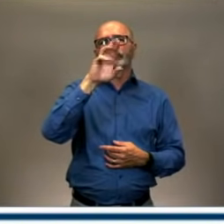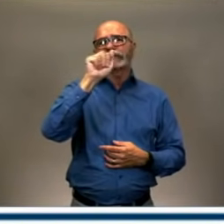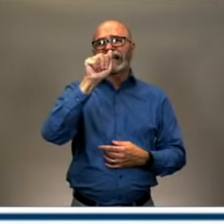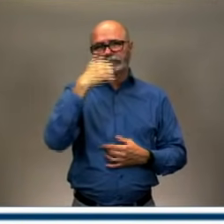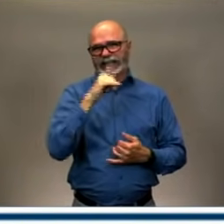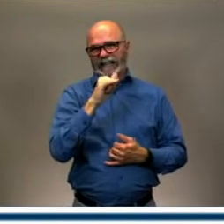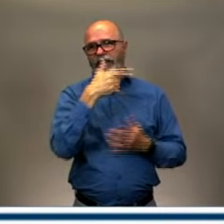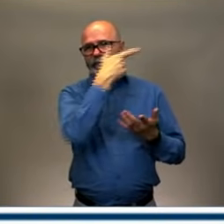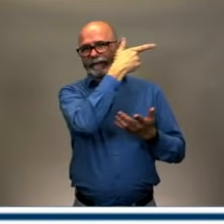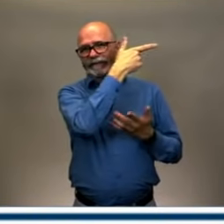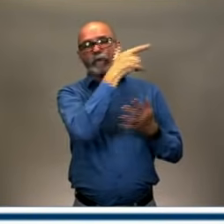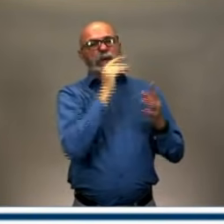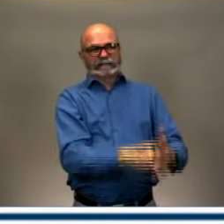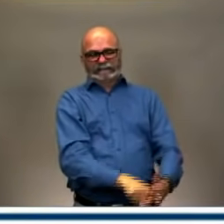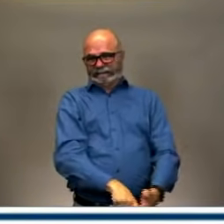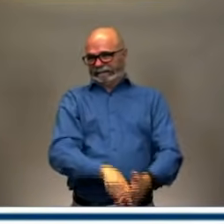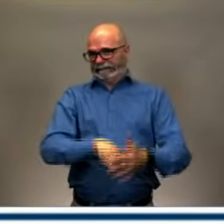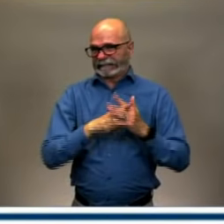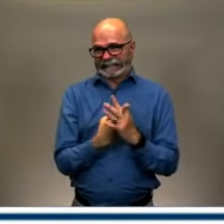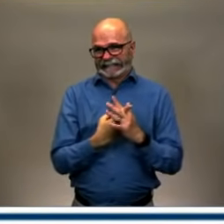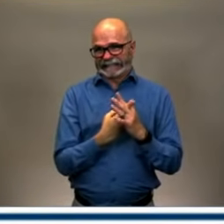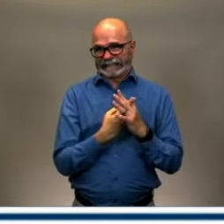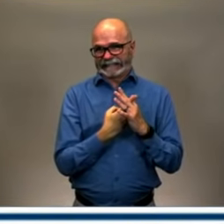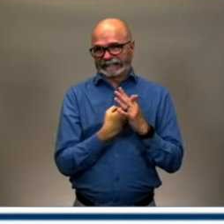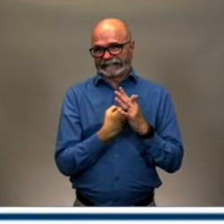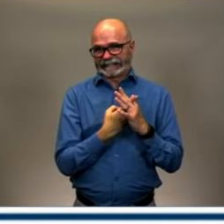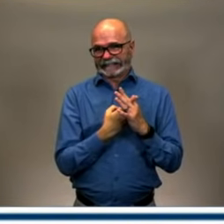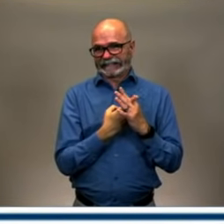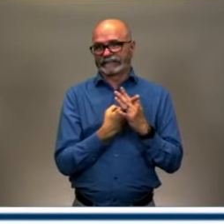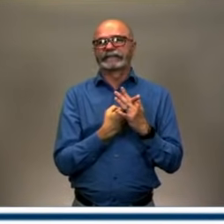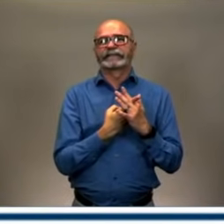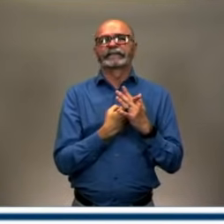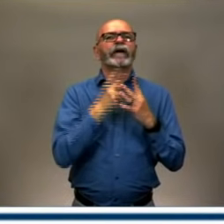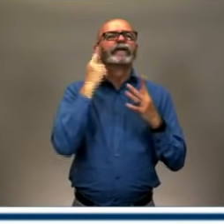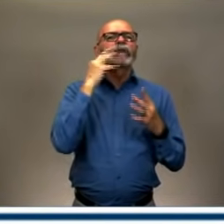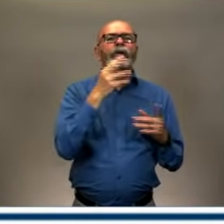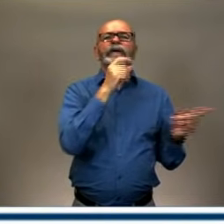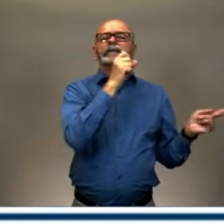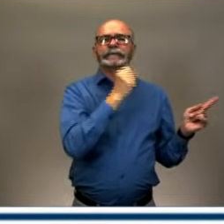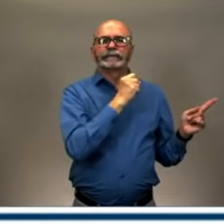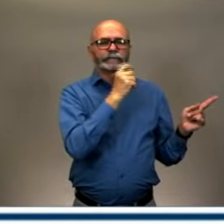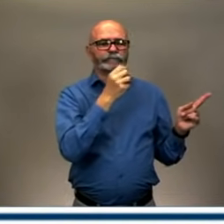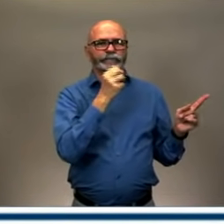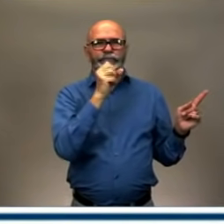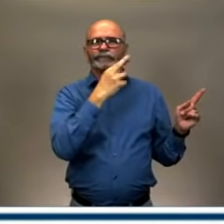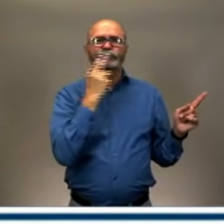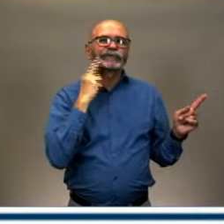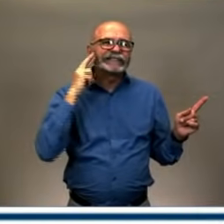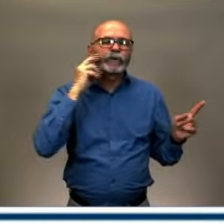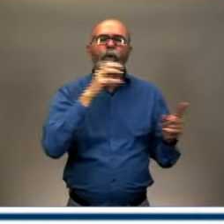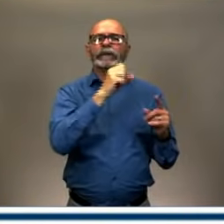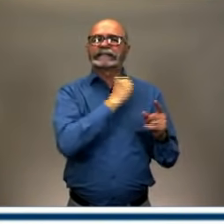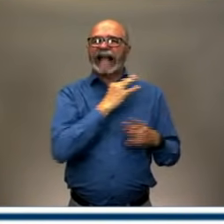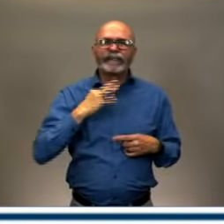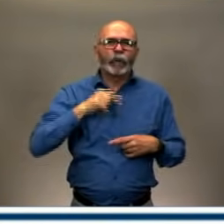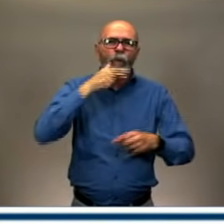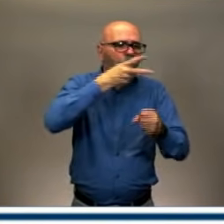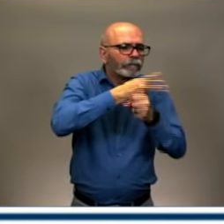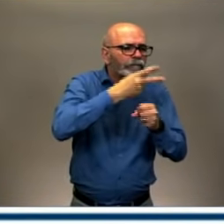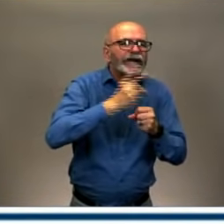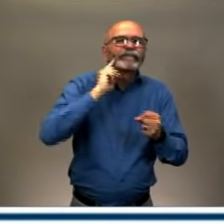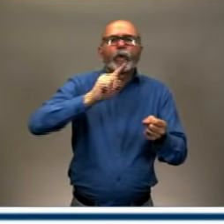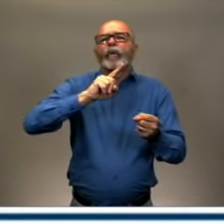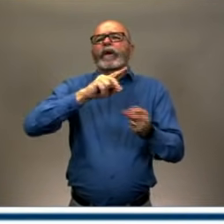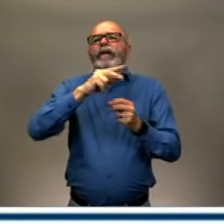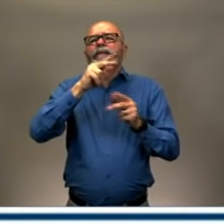to provide that vaccine to residents, staff, and caregivers at the province's 3 biggest long-term care